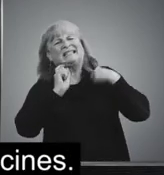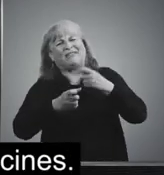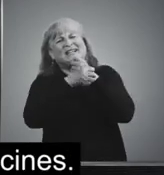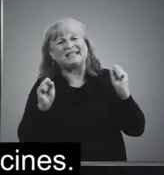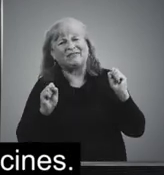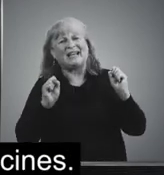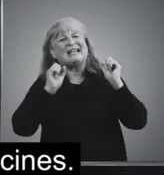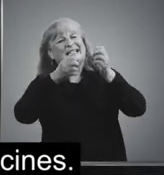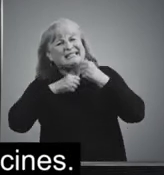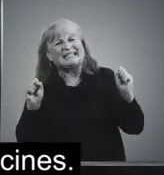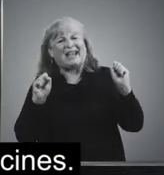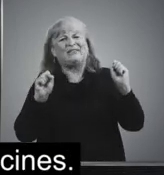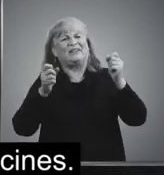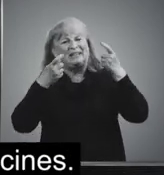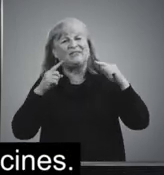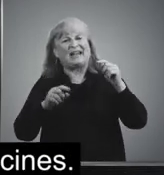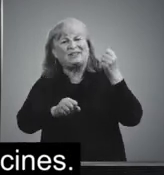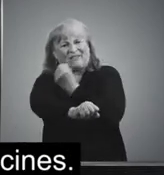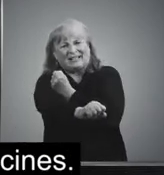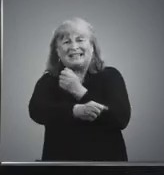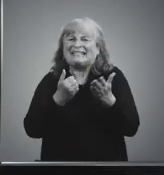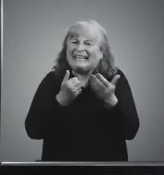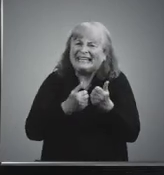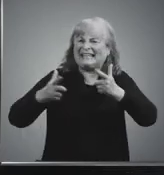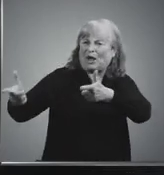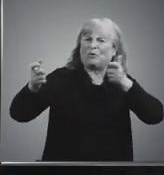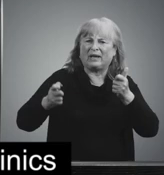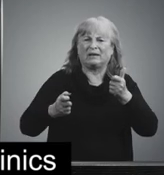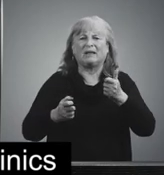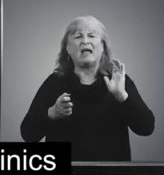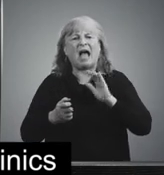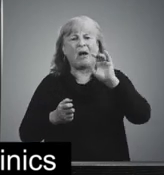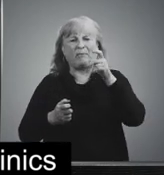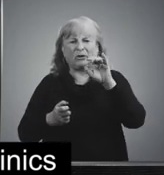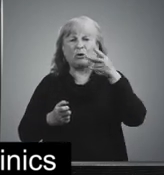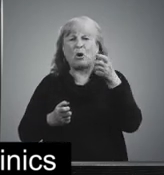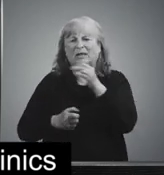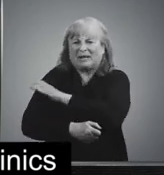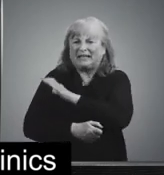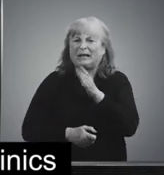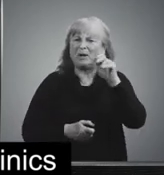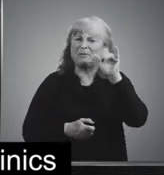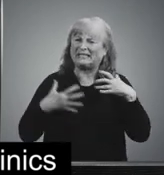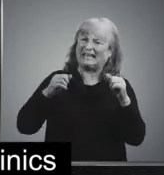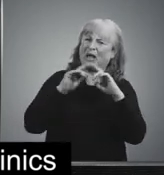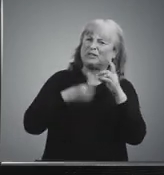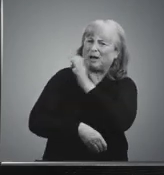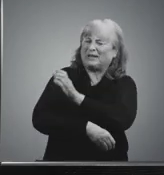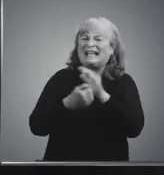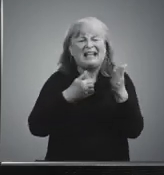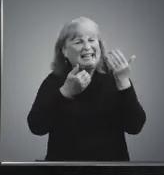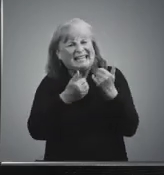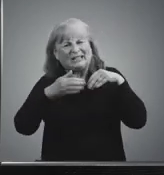The Rabbanim Shleilim has given us a gift, safe and effective vaccines. It's easy and quick. The Bichacholim Clinic and Baltimore City Health Department clinics